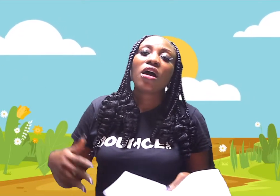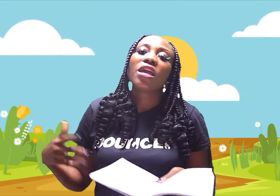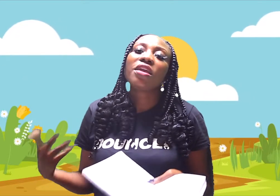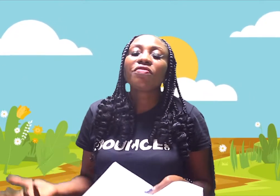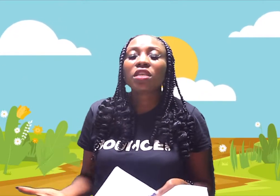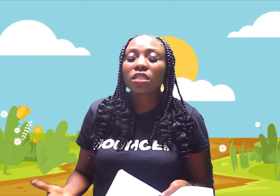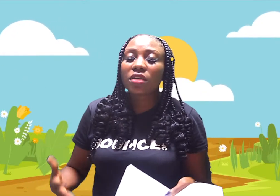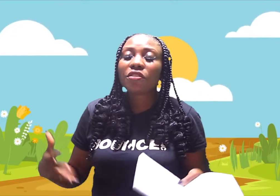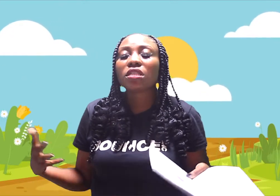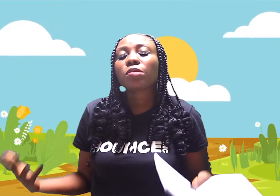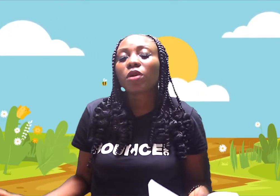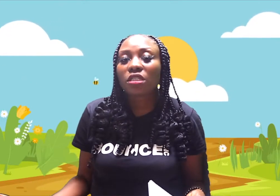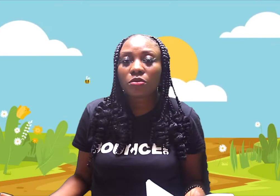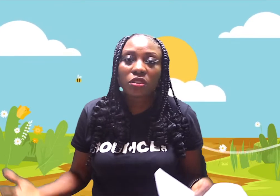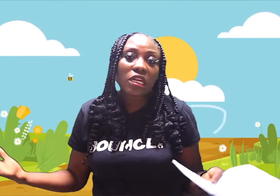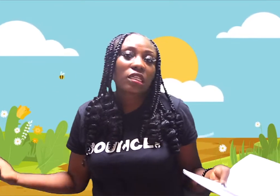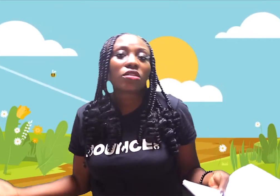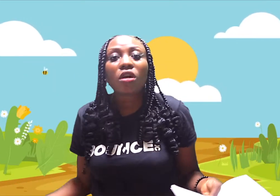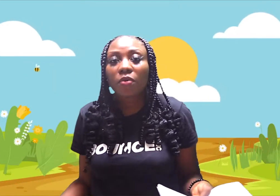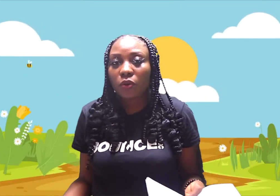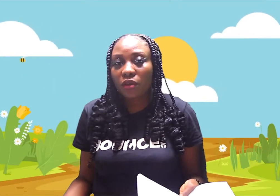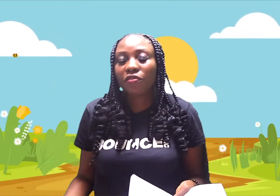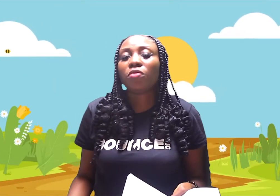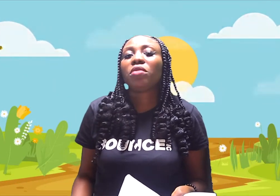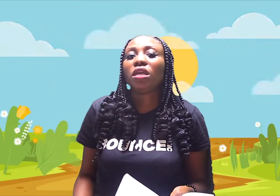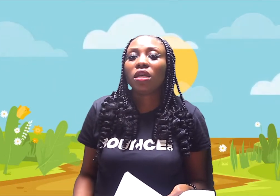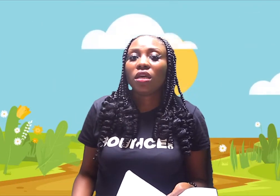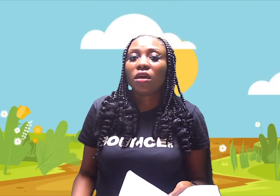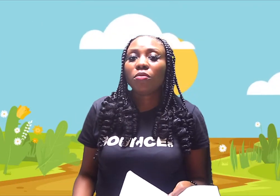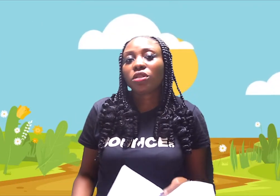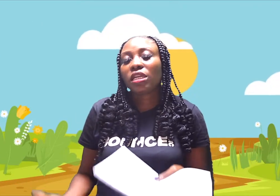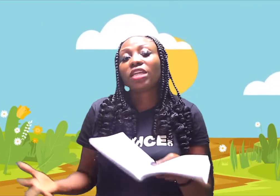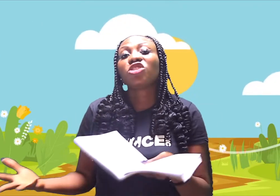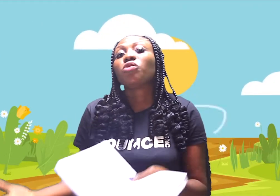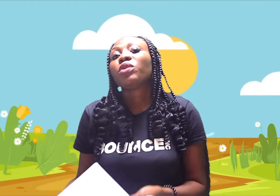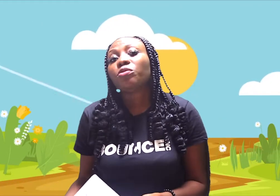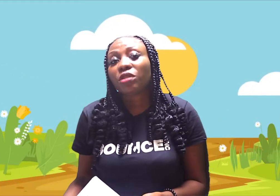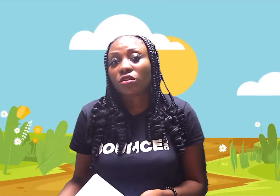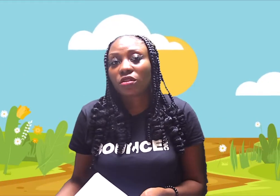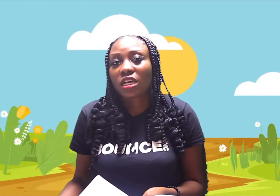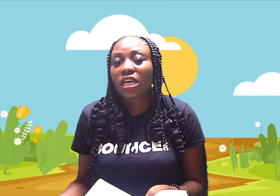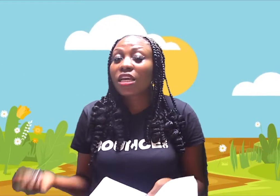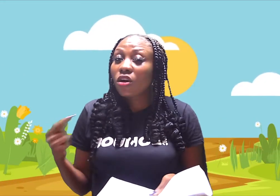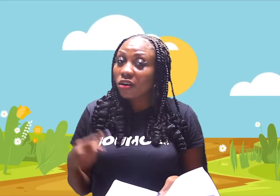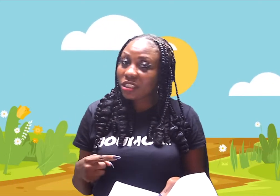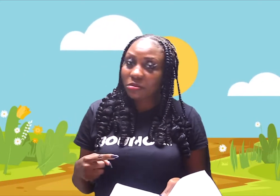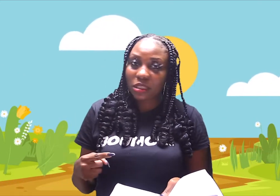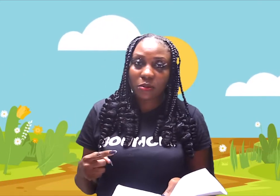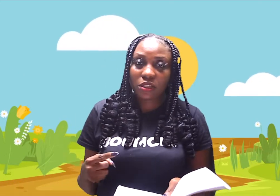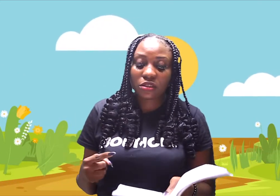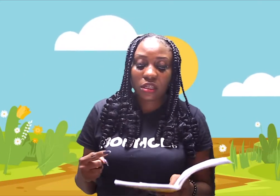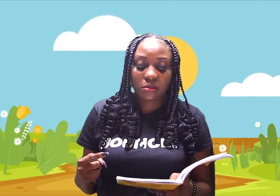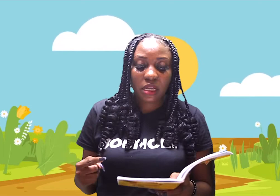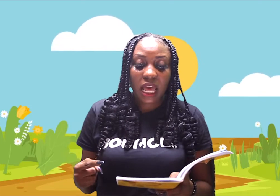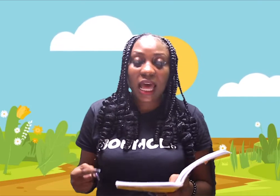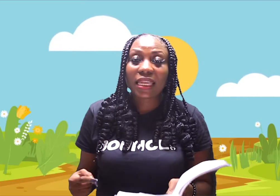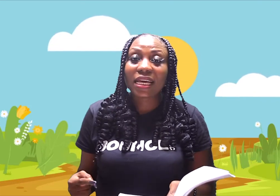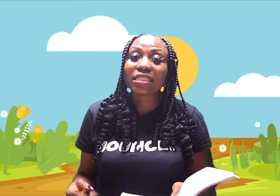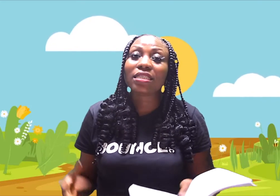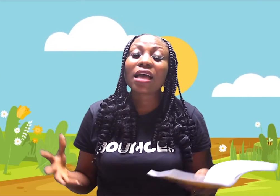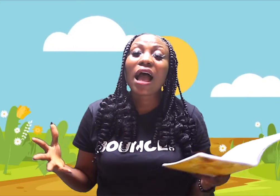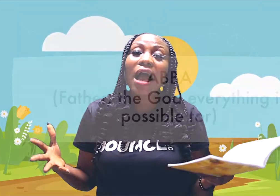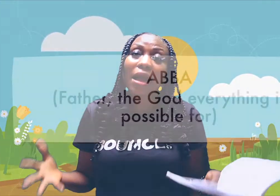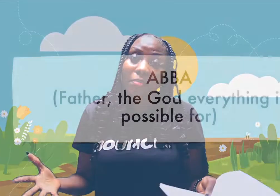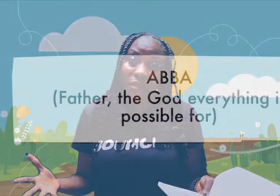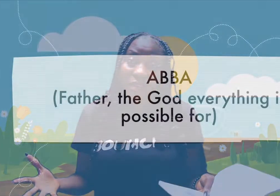saying, if it is possible, take this cup away from me, but let your will be done. He called him a special name, and